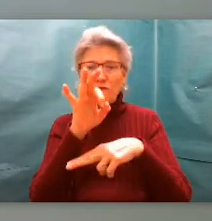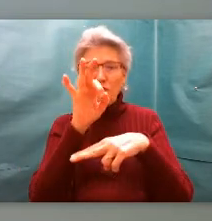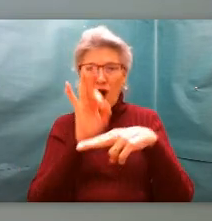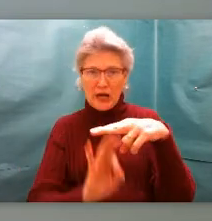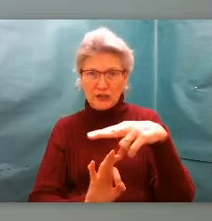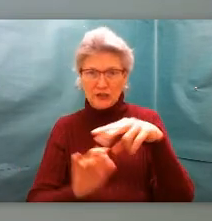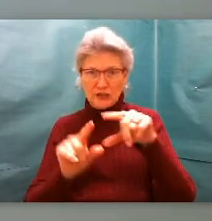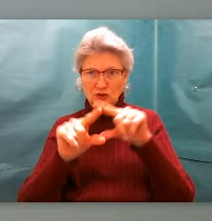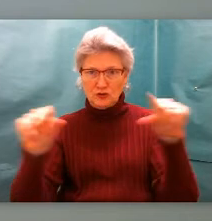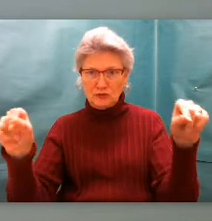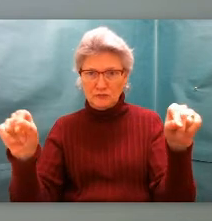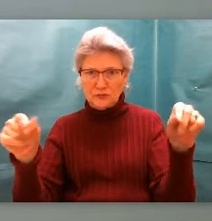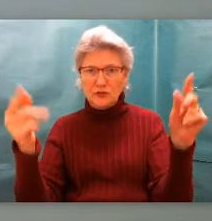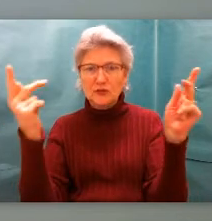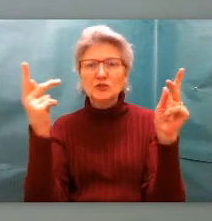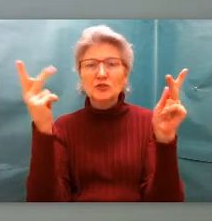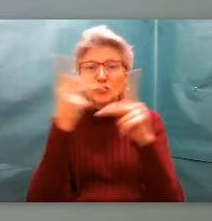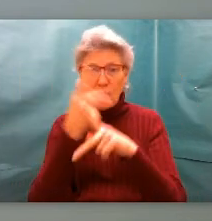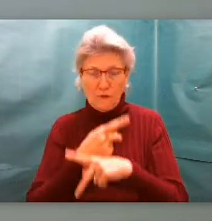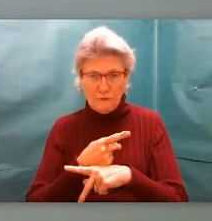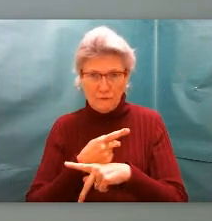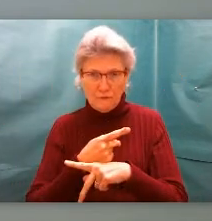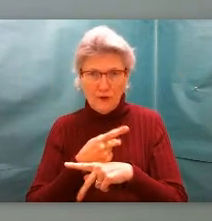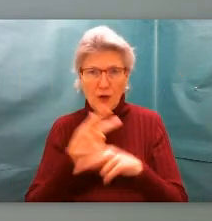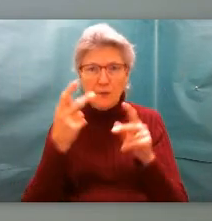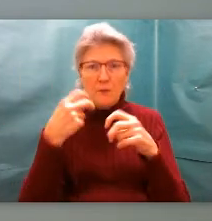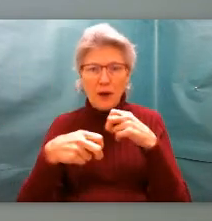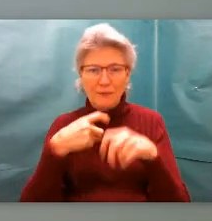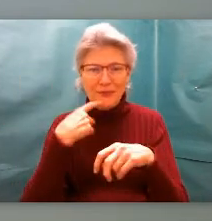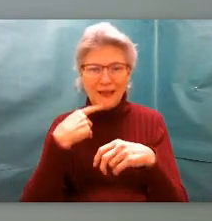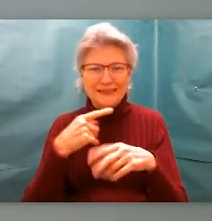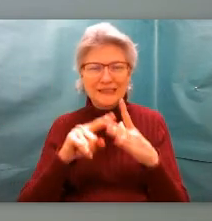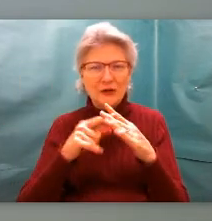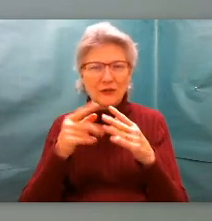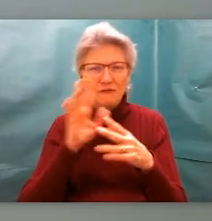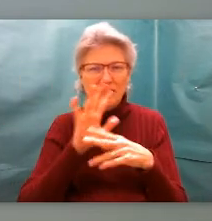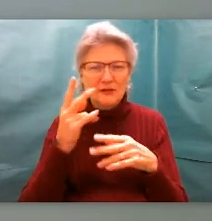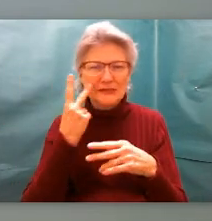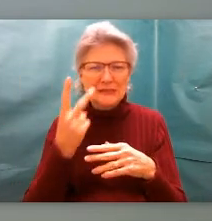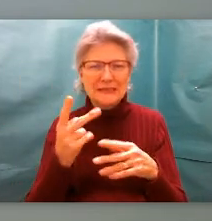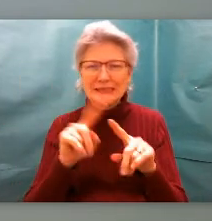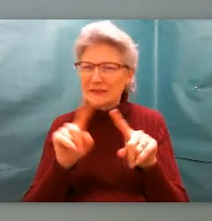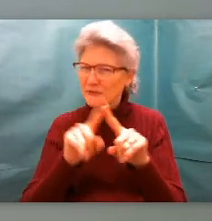solve this problem. Then start the video to see a different strategy.